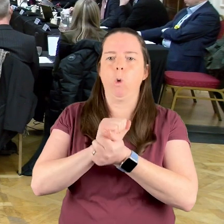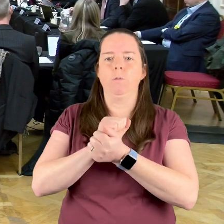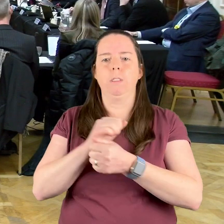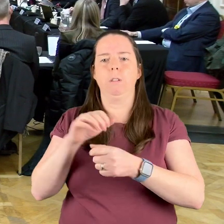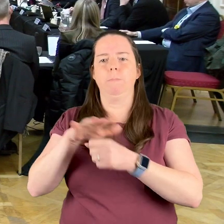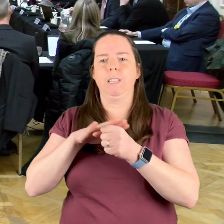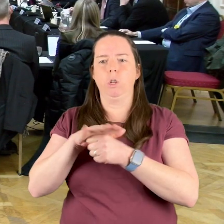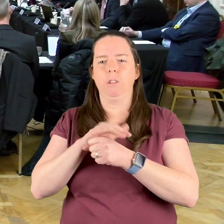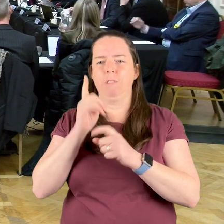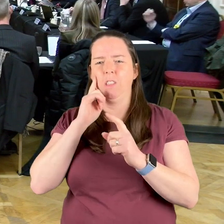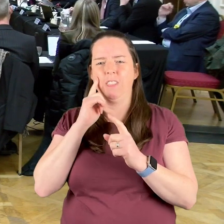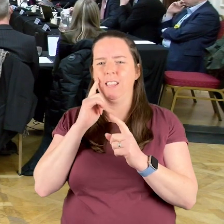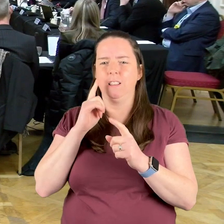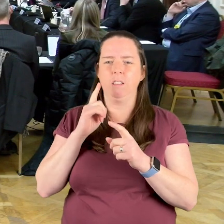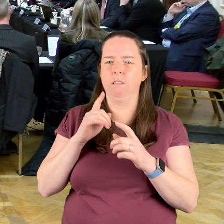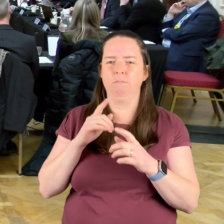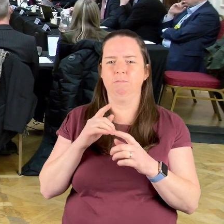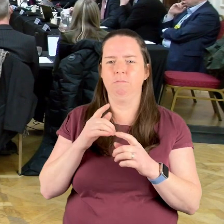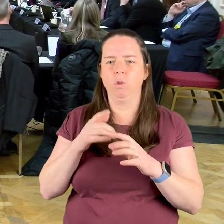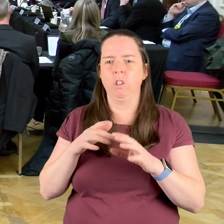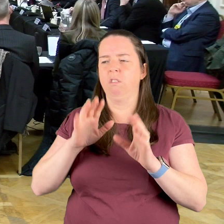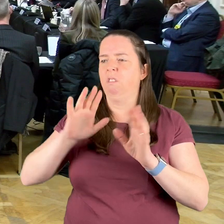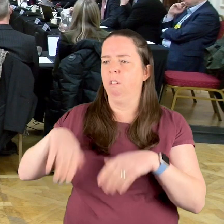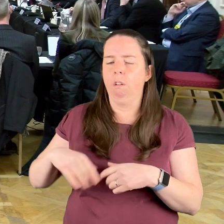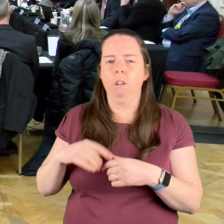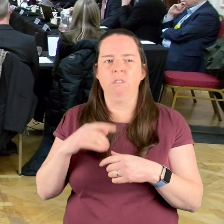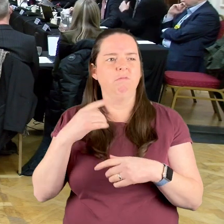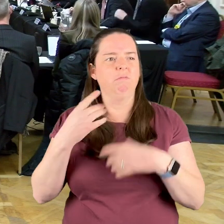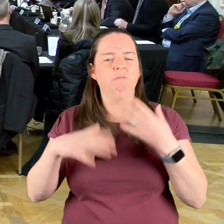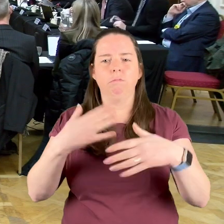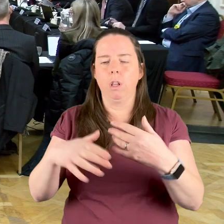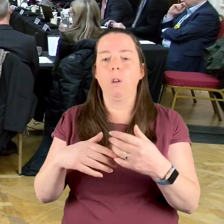this point by without also saying the impact it has on staff.